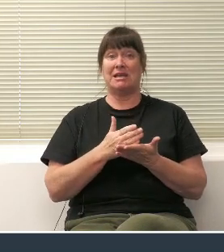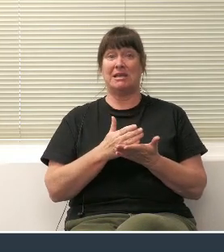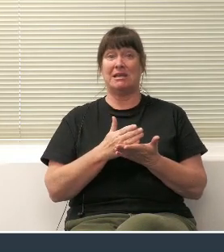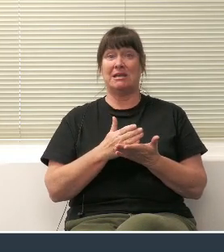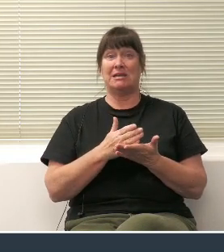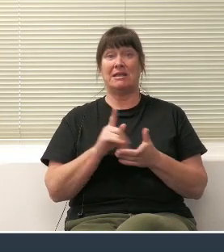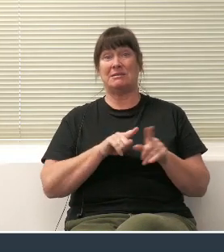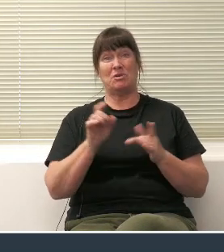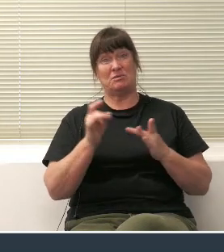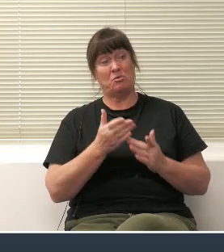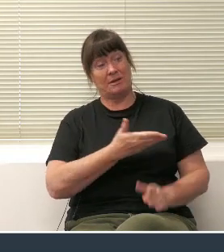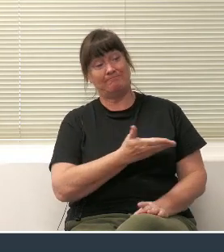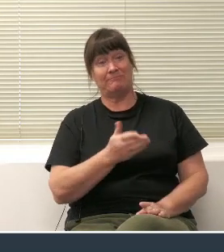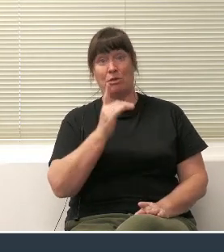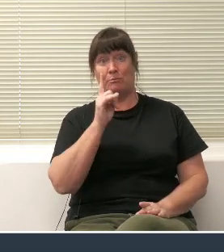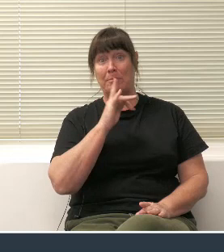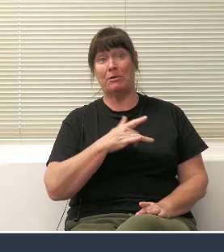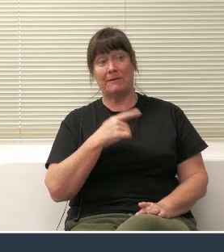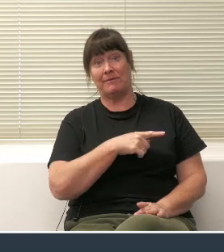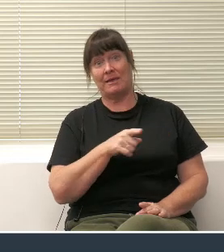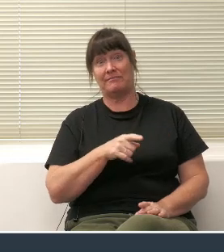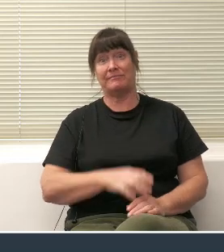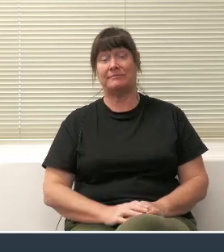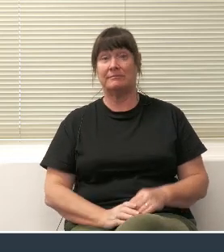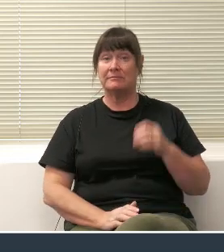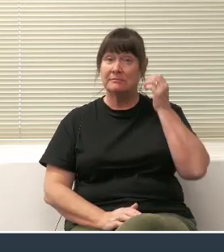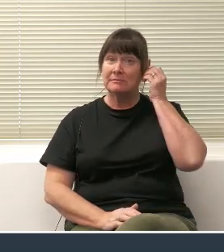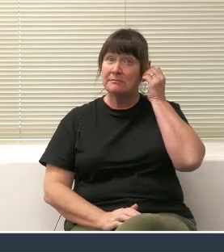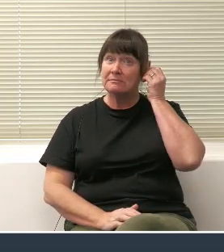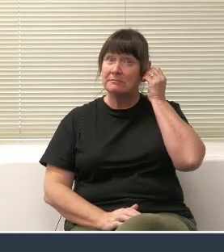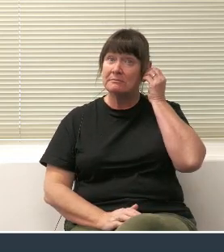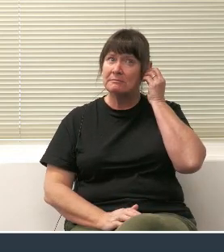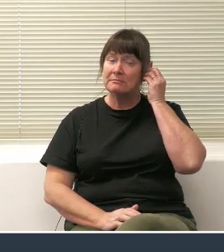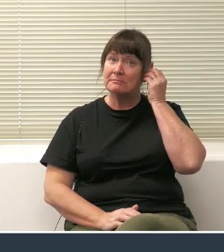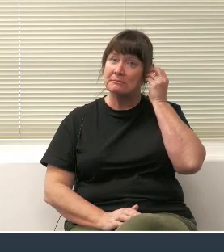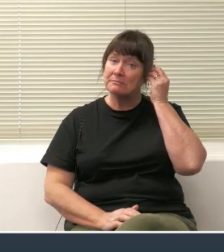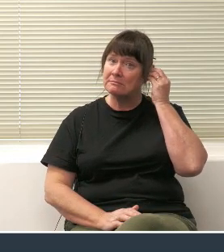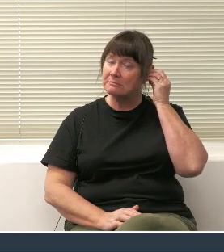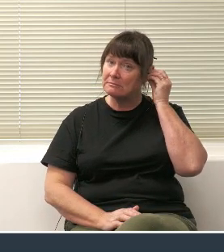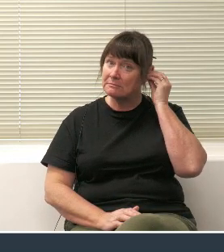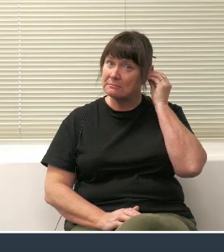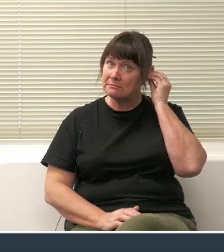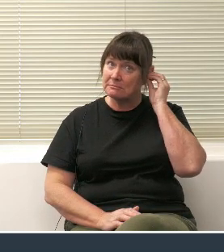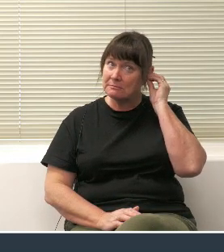actually what's the most important. Thank you. Any further comments?